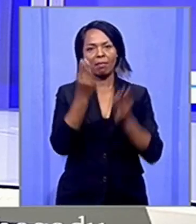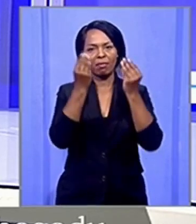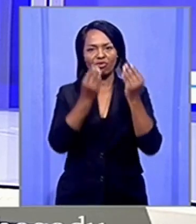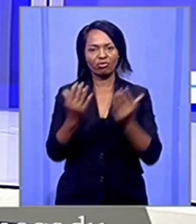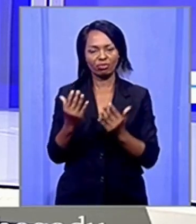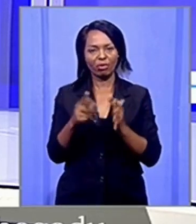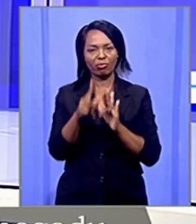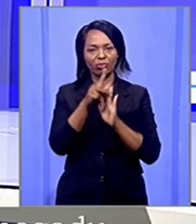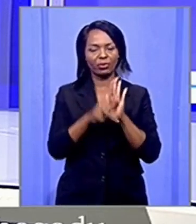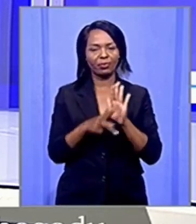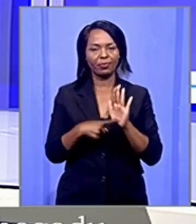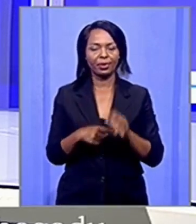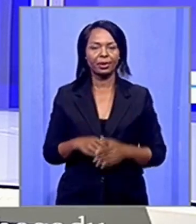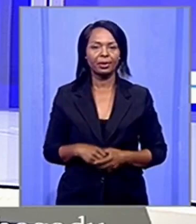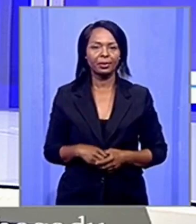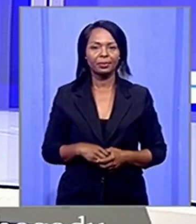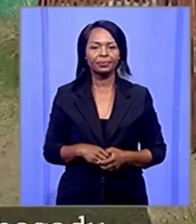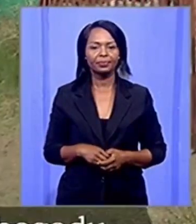setšhaba.